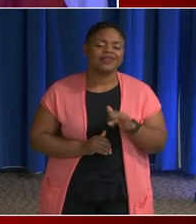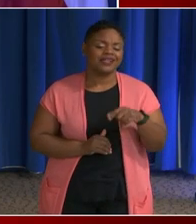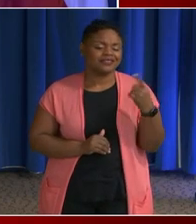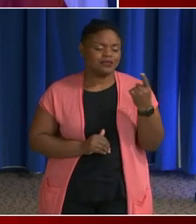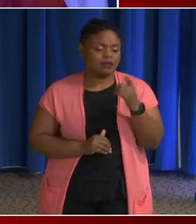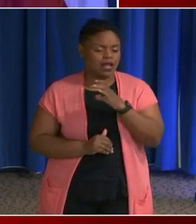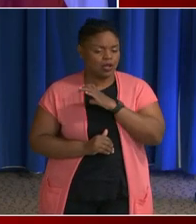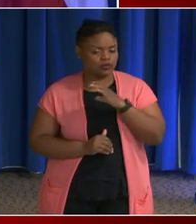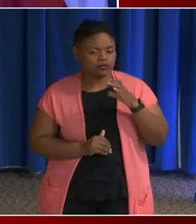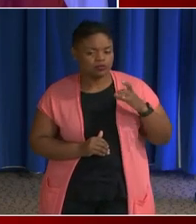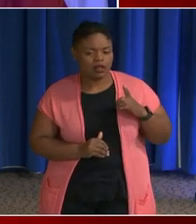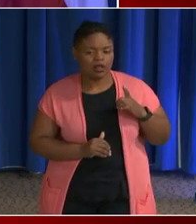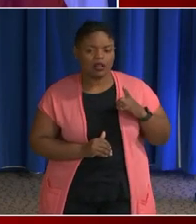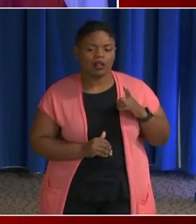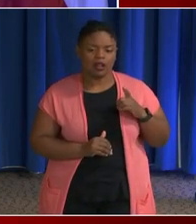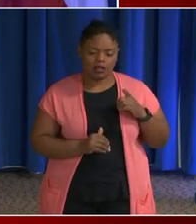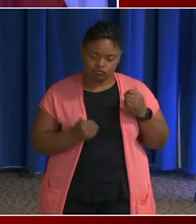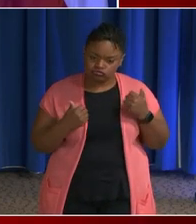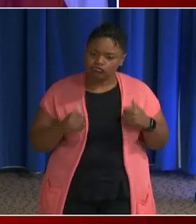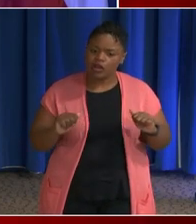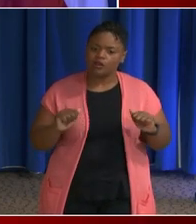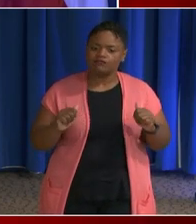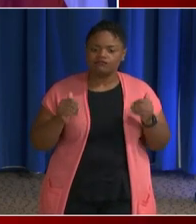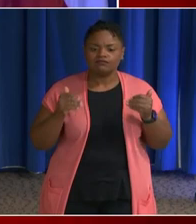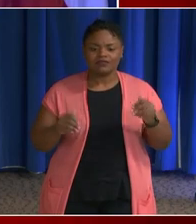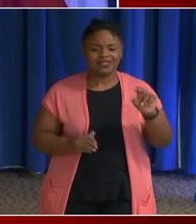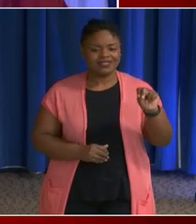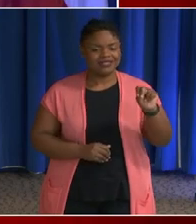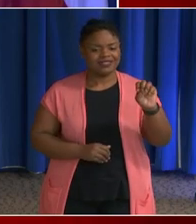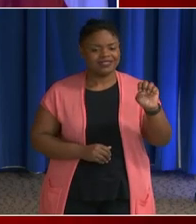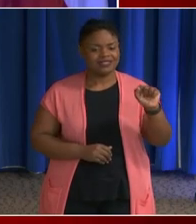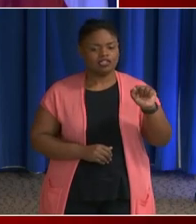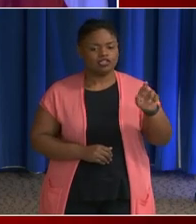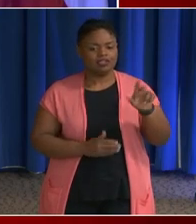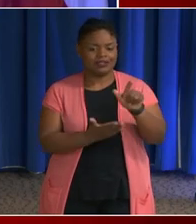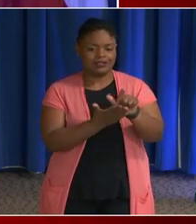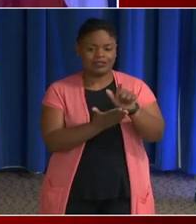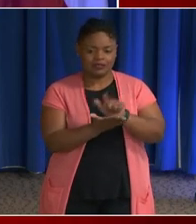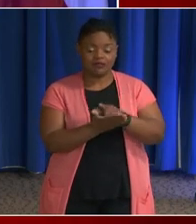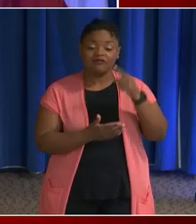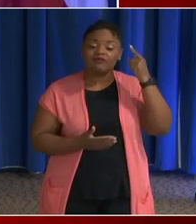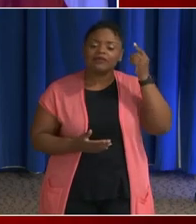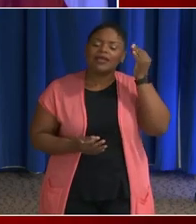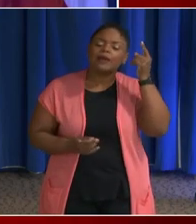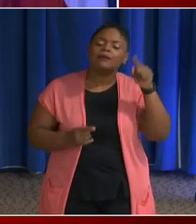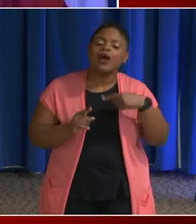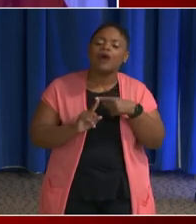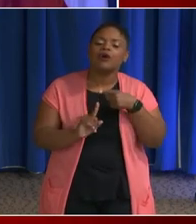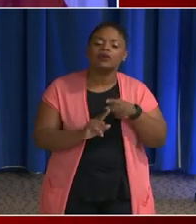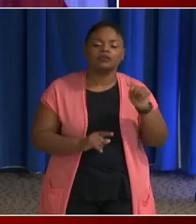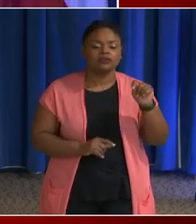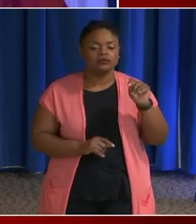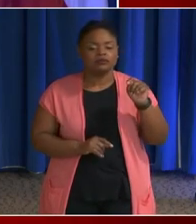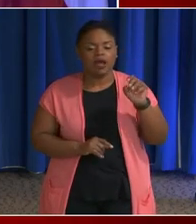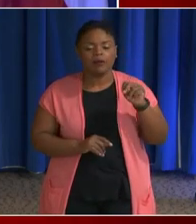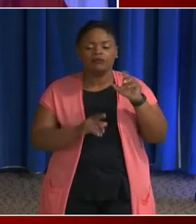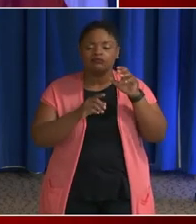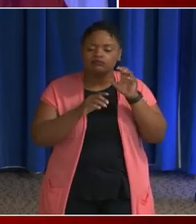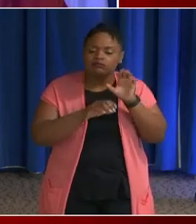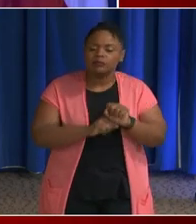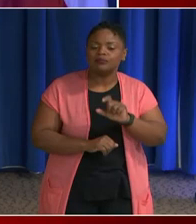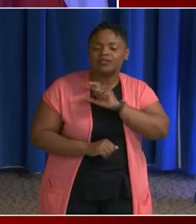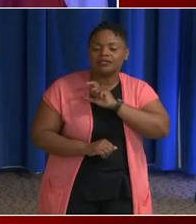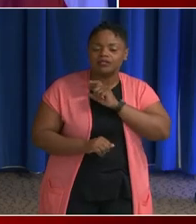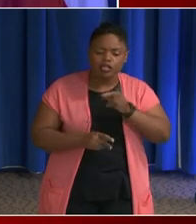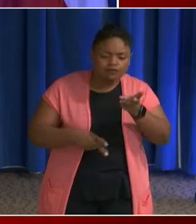initiated with the NEAR Act to look at non-traditional policing strategies toward reducing crime and responding